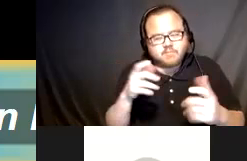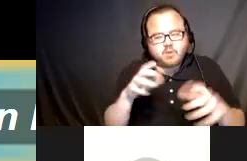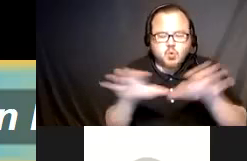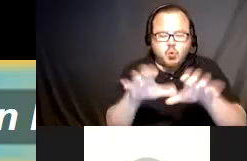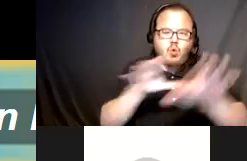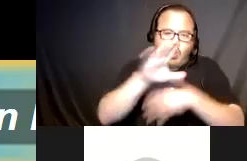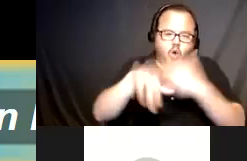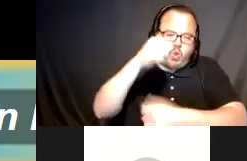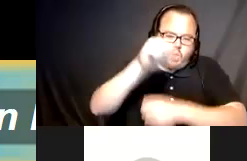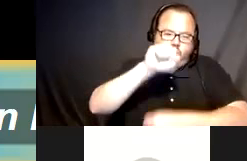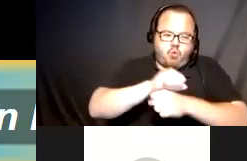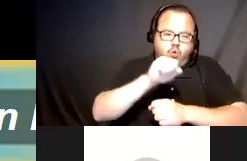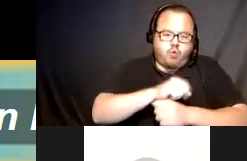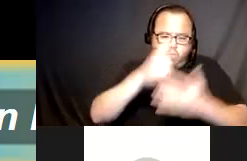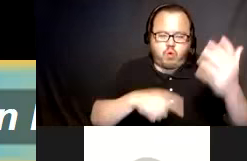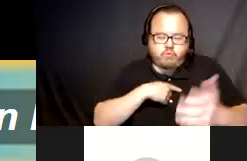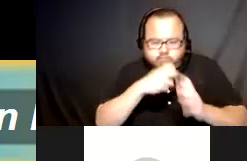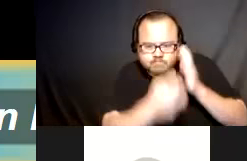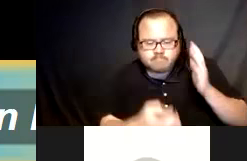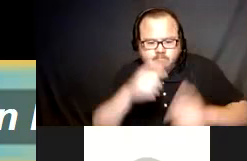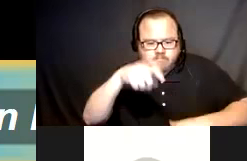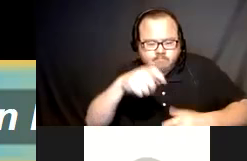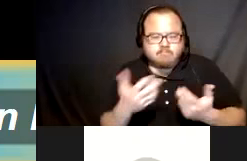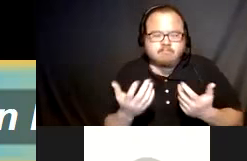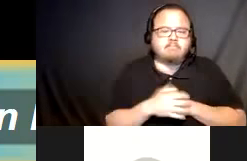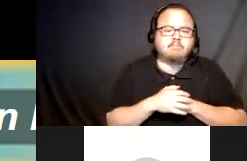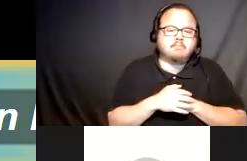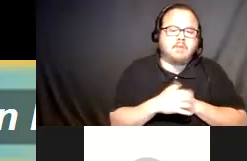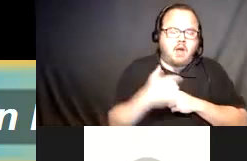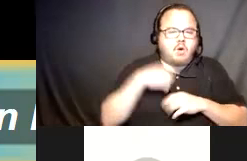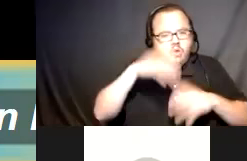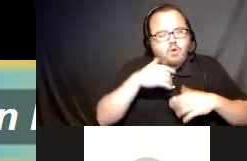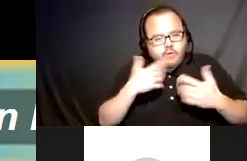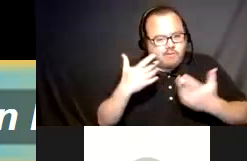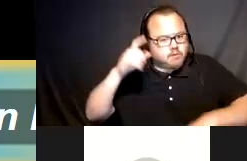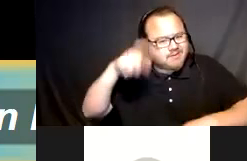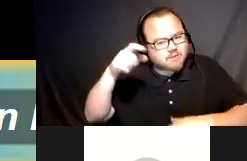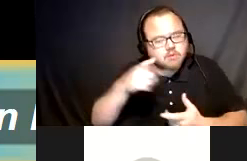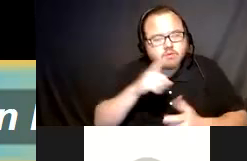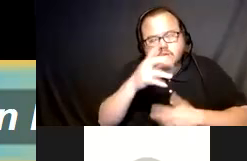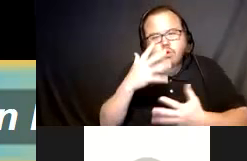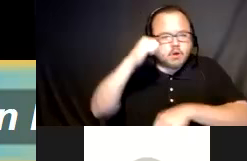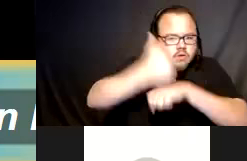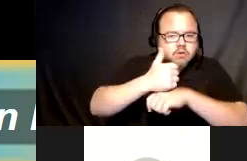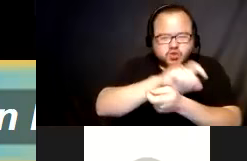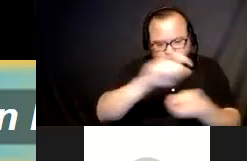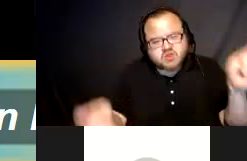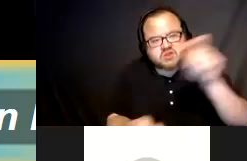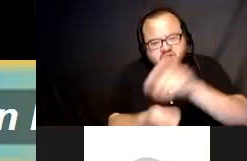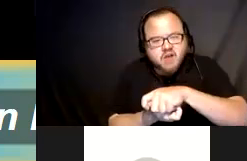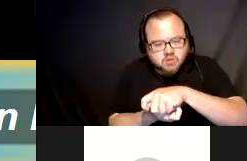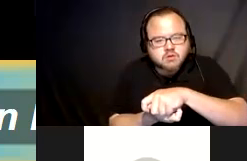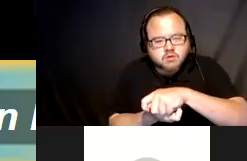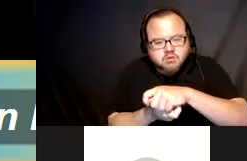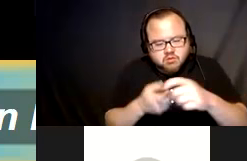that we're looking into, since we were looking into really creating a change with regards to